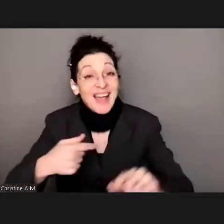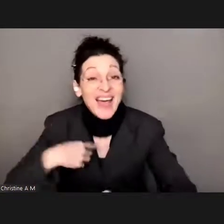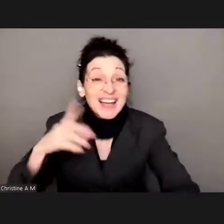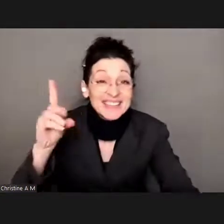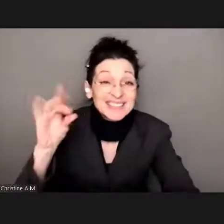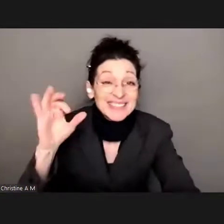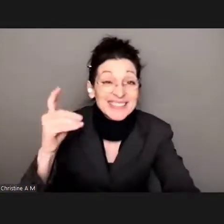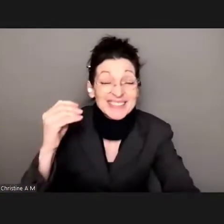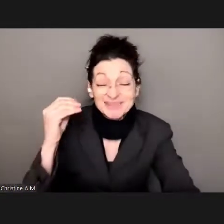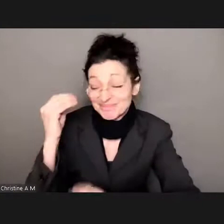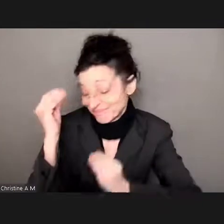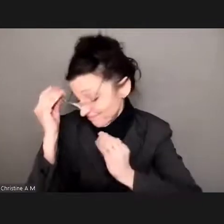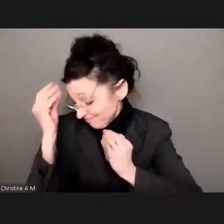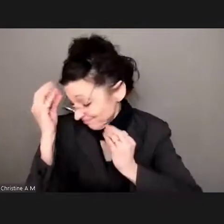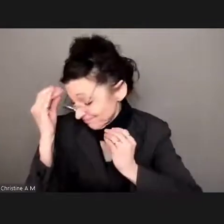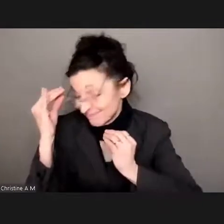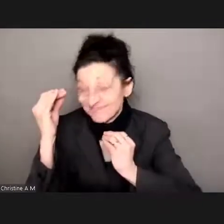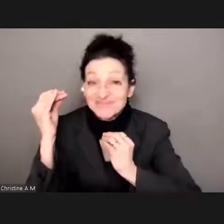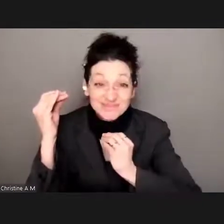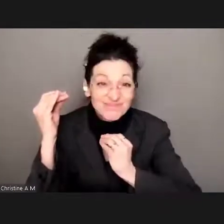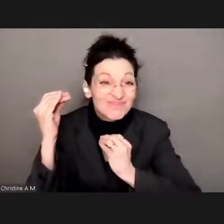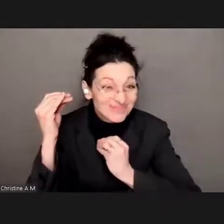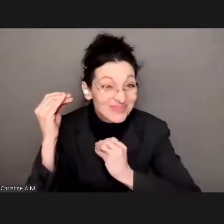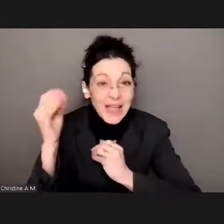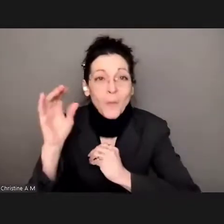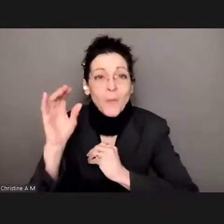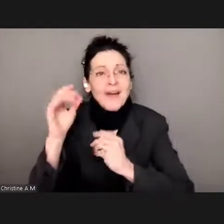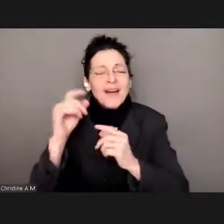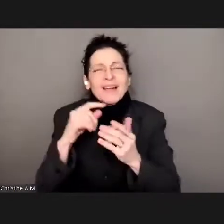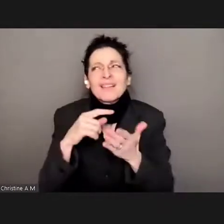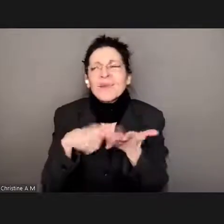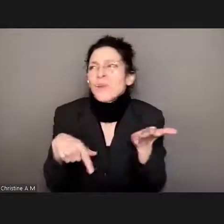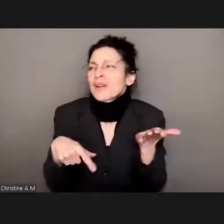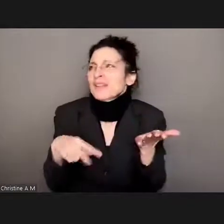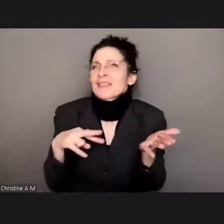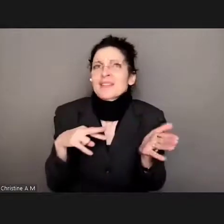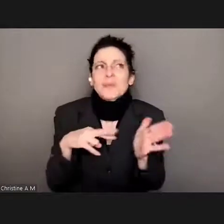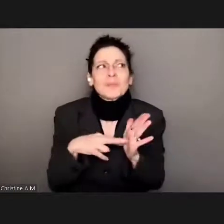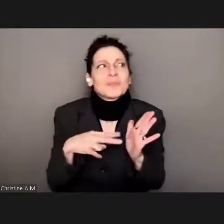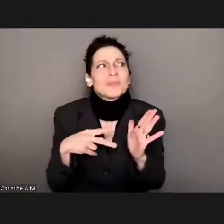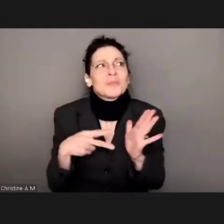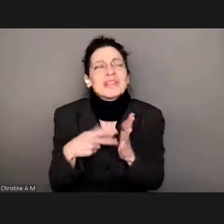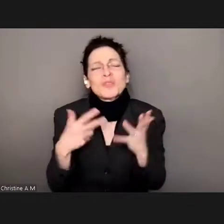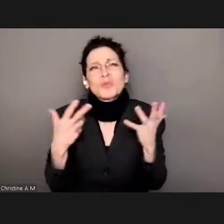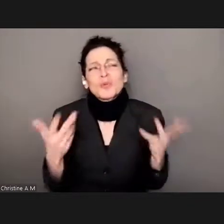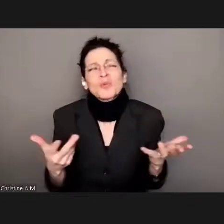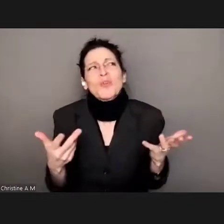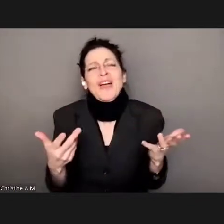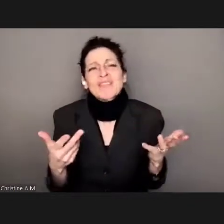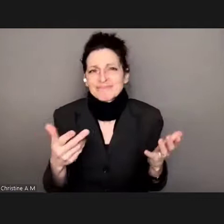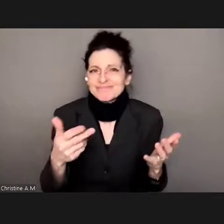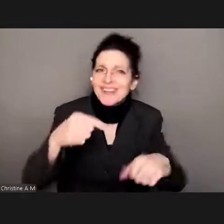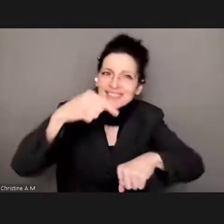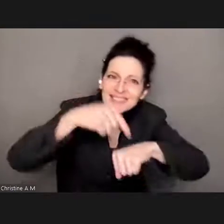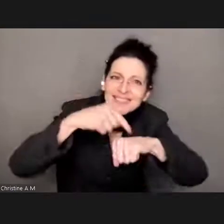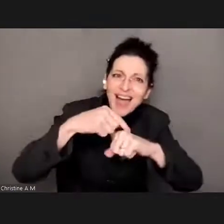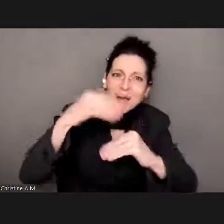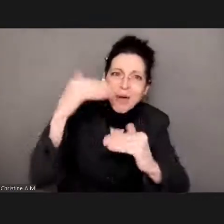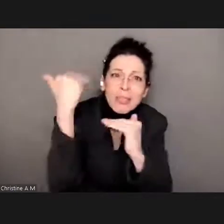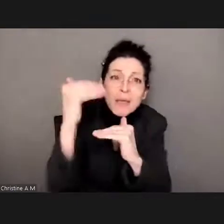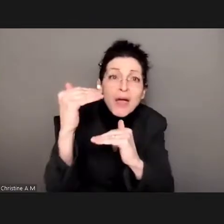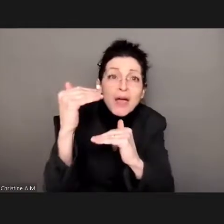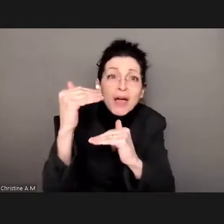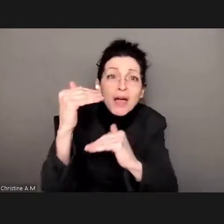I was really reflecting hard on what it means to have that 30 minute boundary of time,